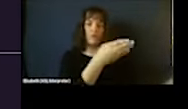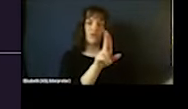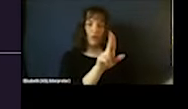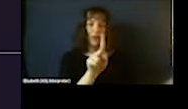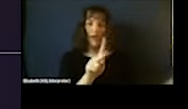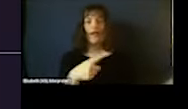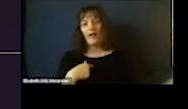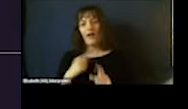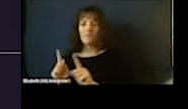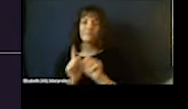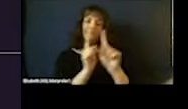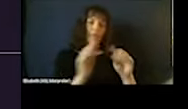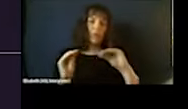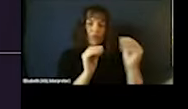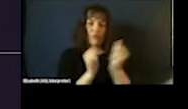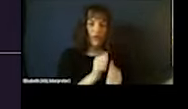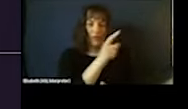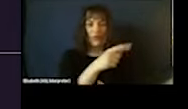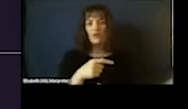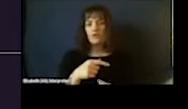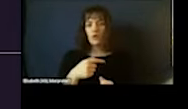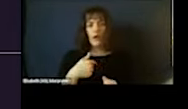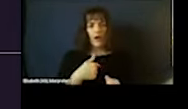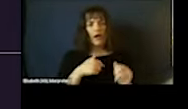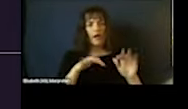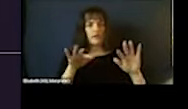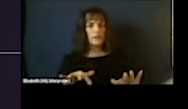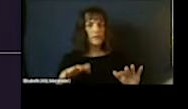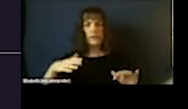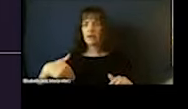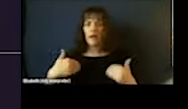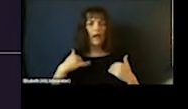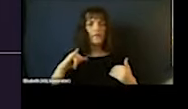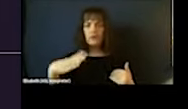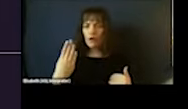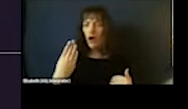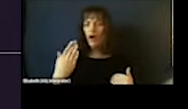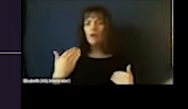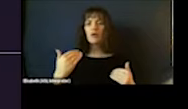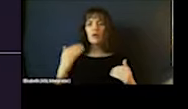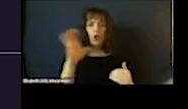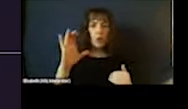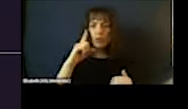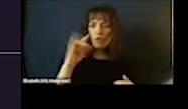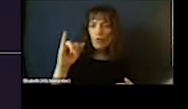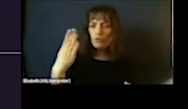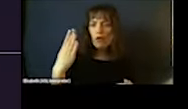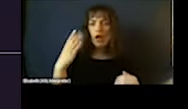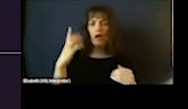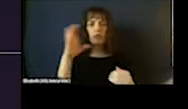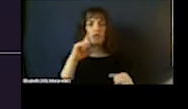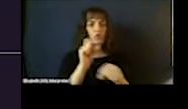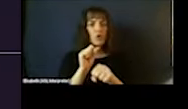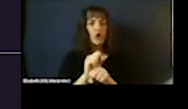work, and I started to think about what kind of things might have made a difference to me when I was growing up and having trouble accessing